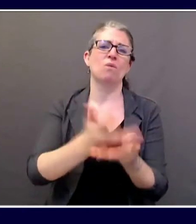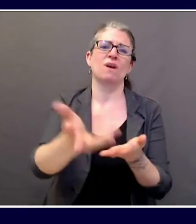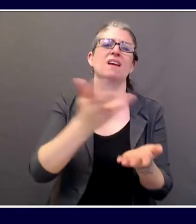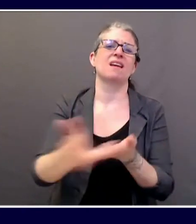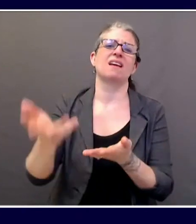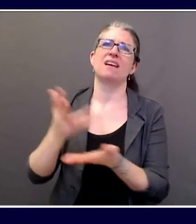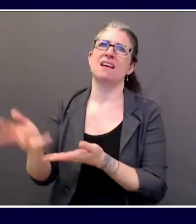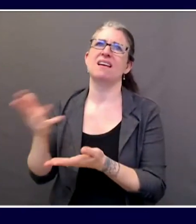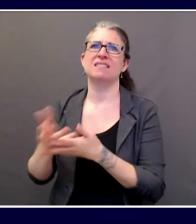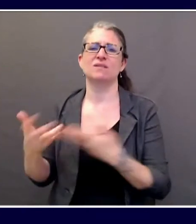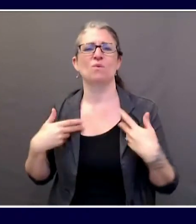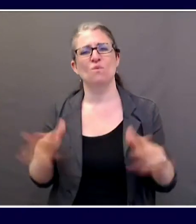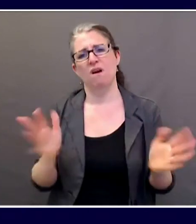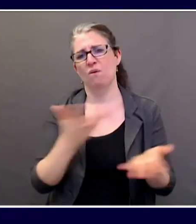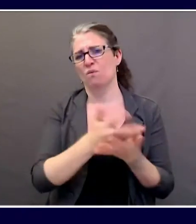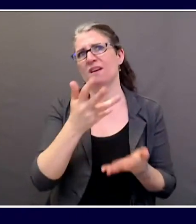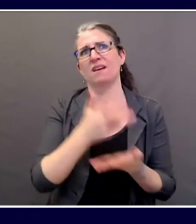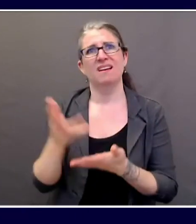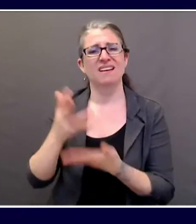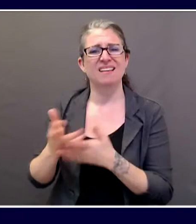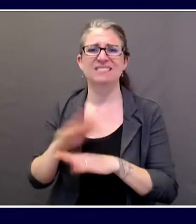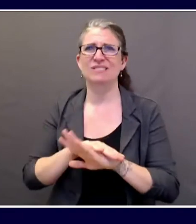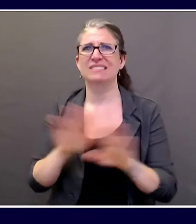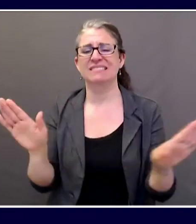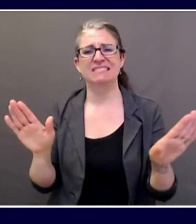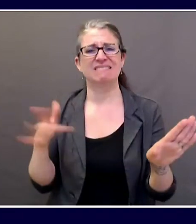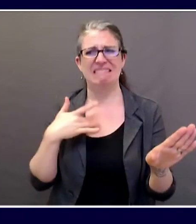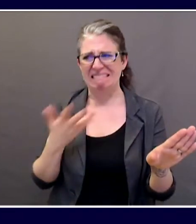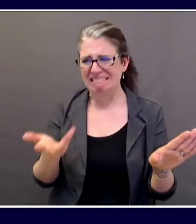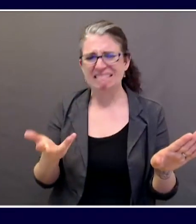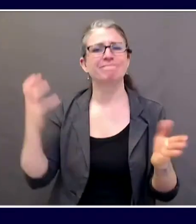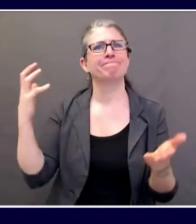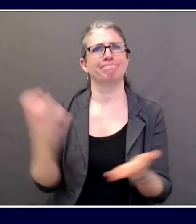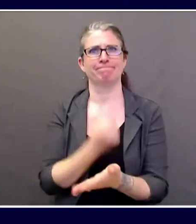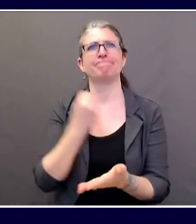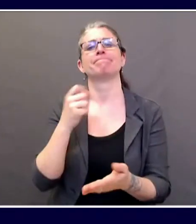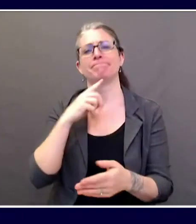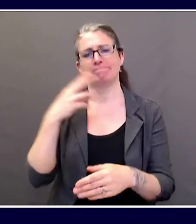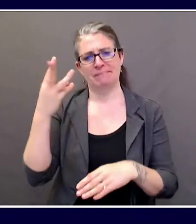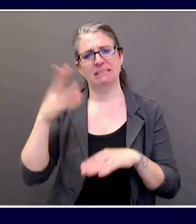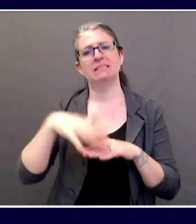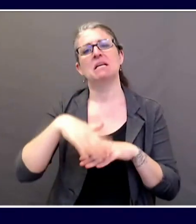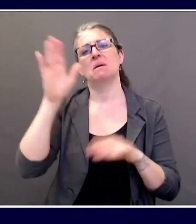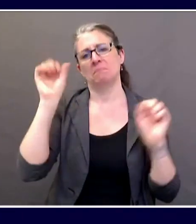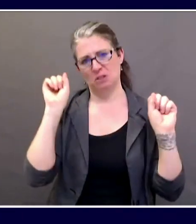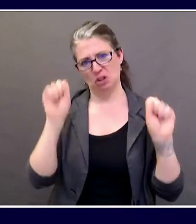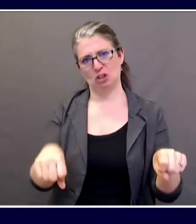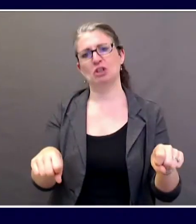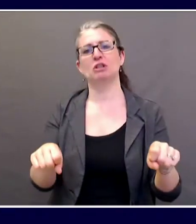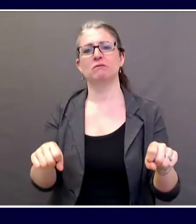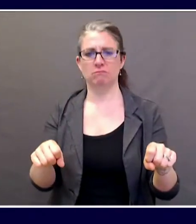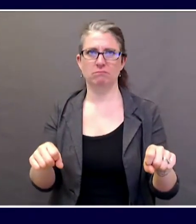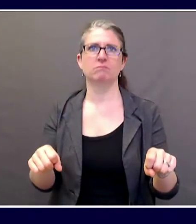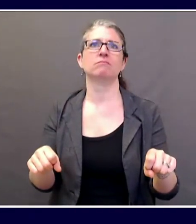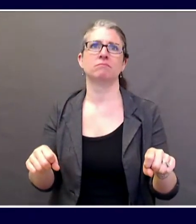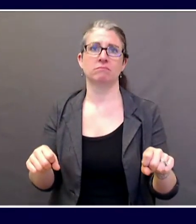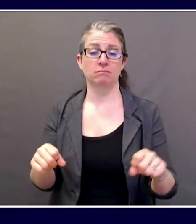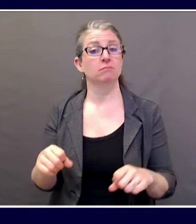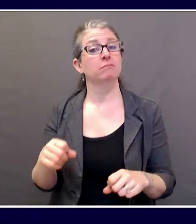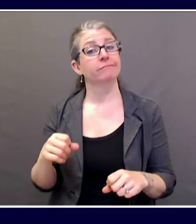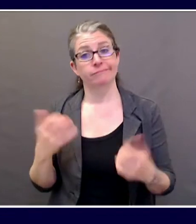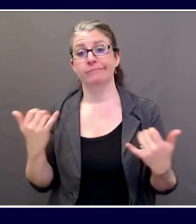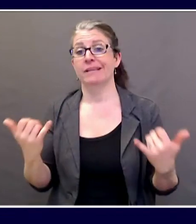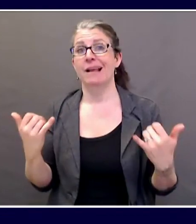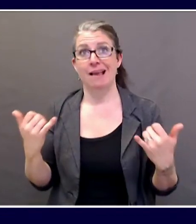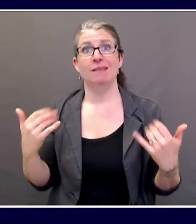eligibility as we did. Making it eligible to those 16 and over means that there may be folks, again, who have a